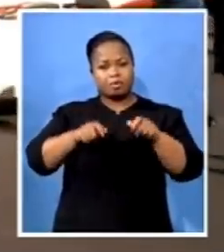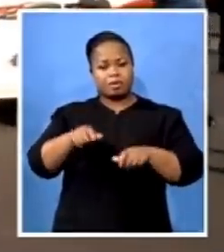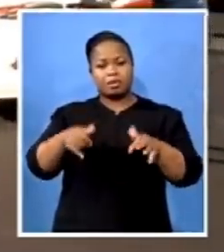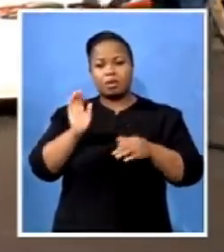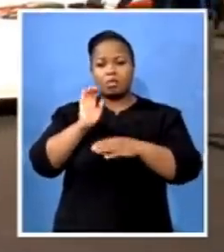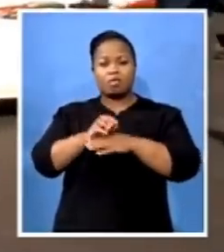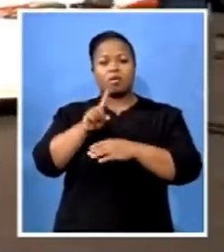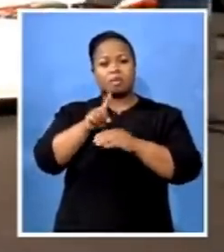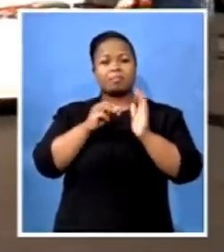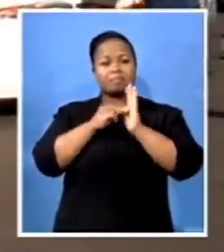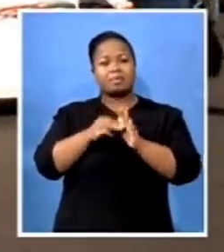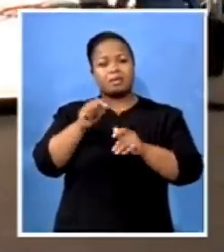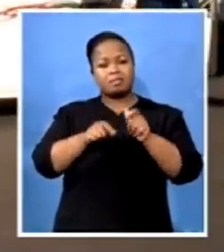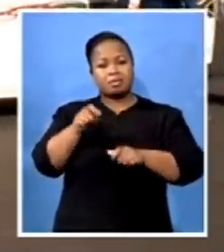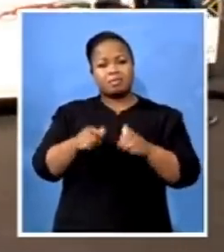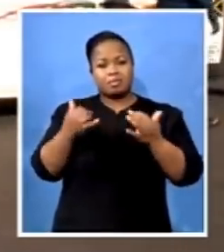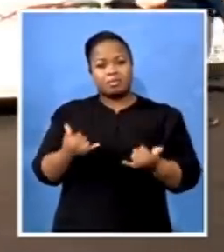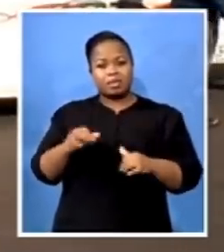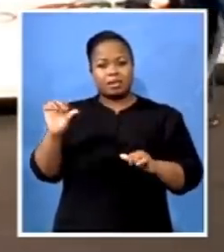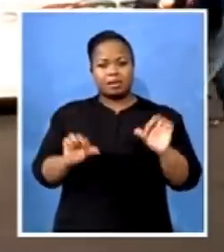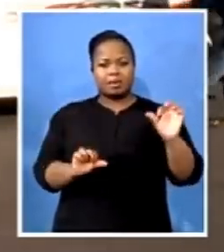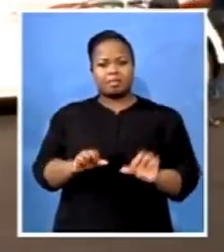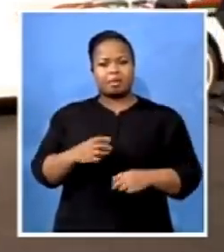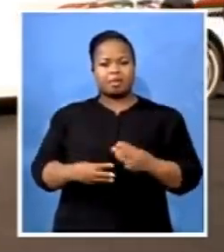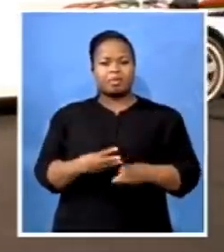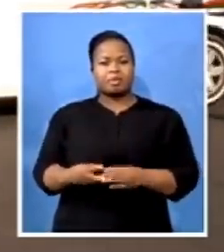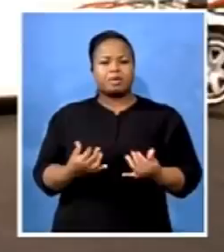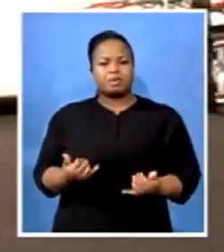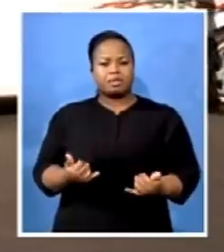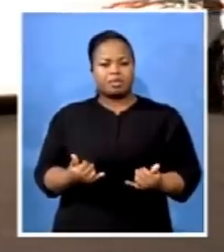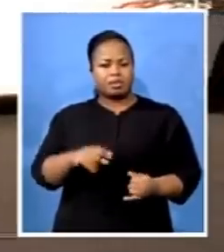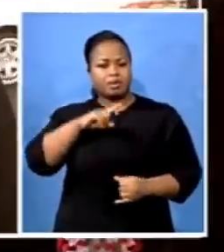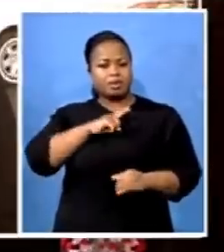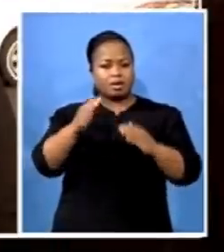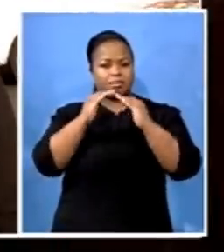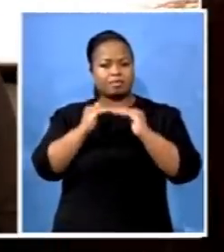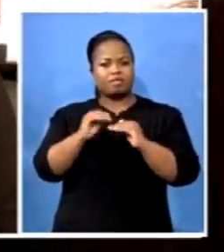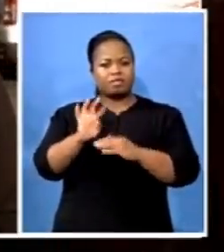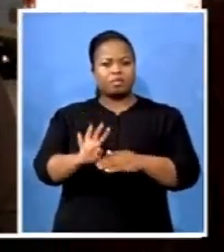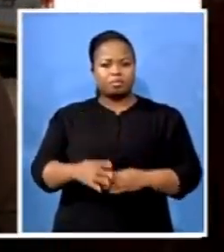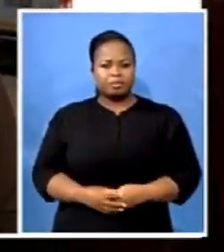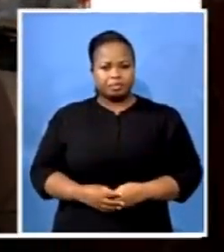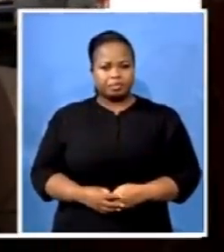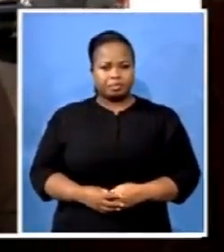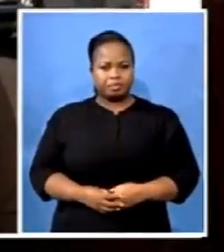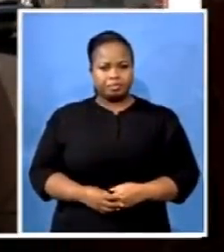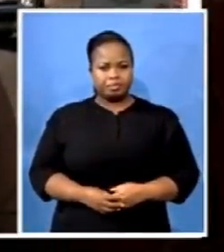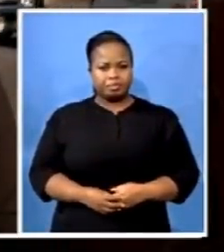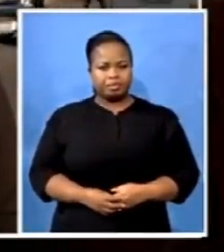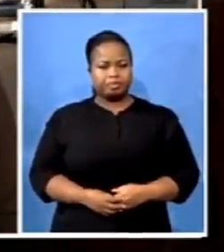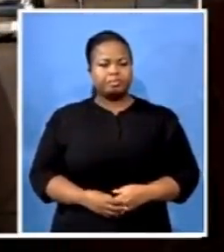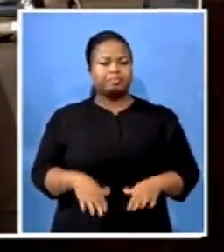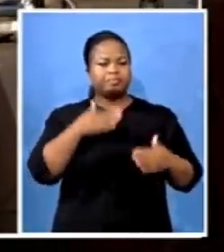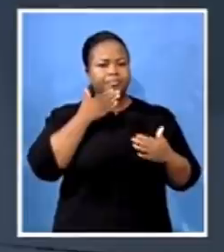work today with the easing of the lockdown restrictions to level 4. Vanessa, thank you so much for that